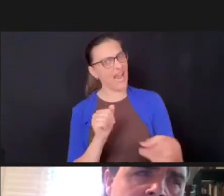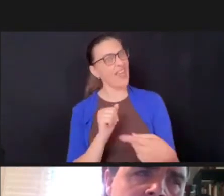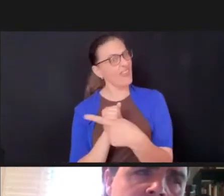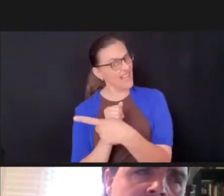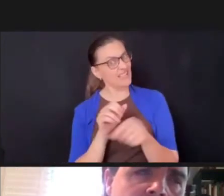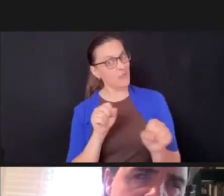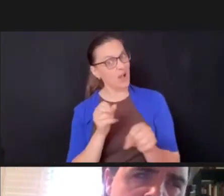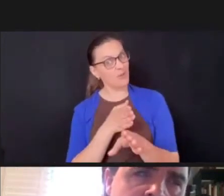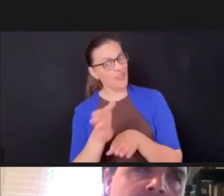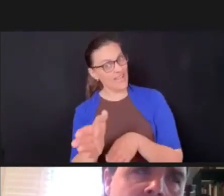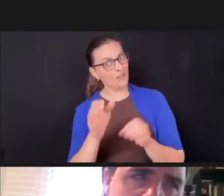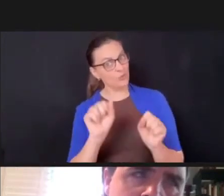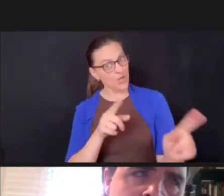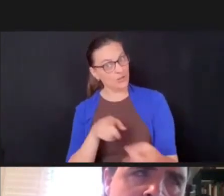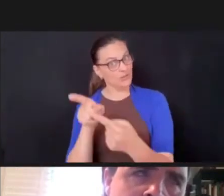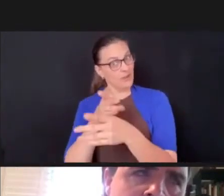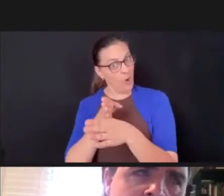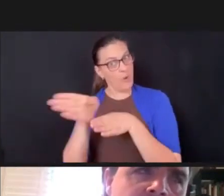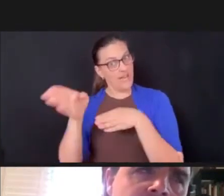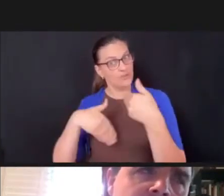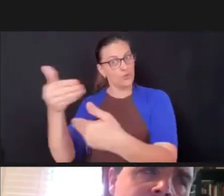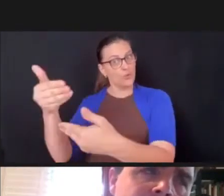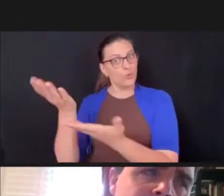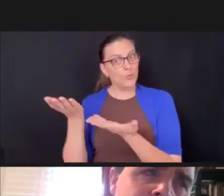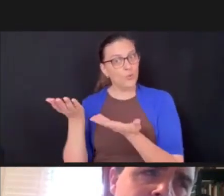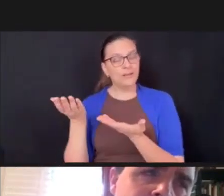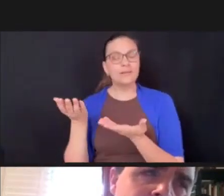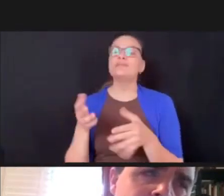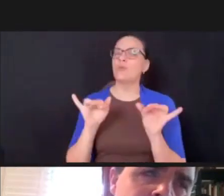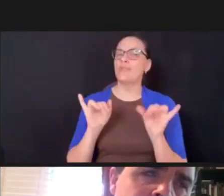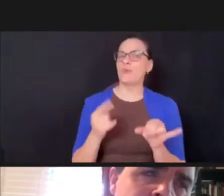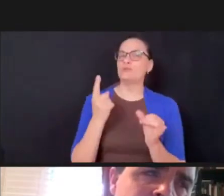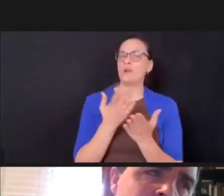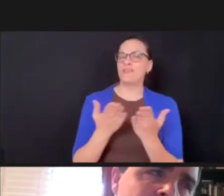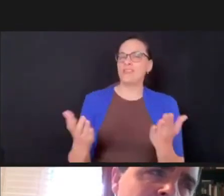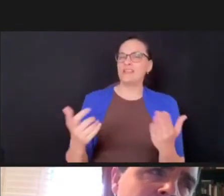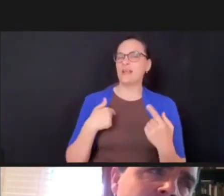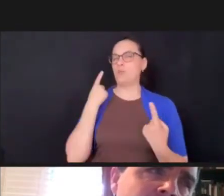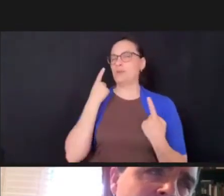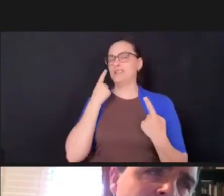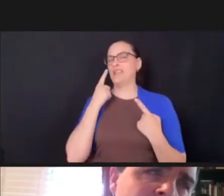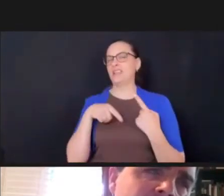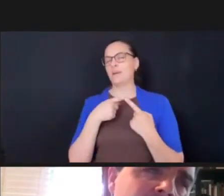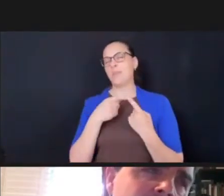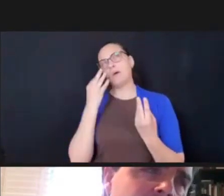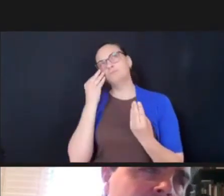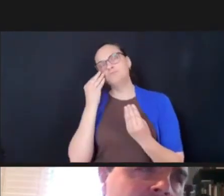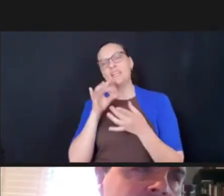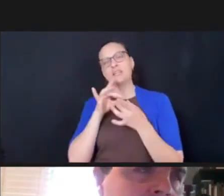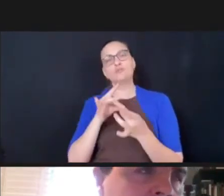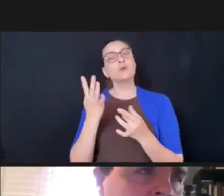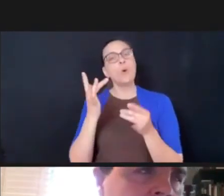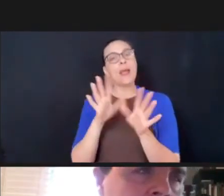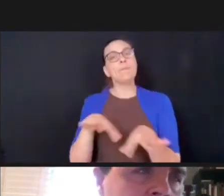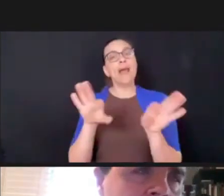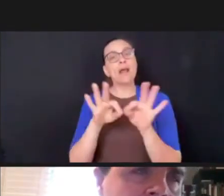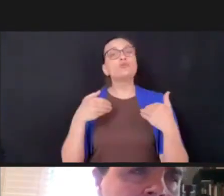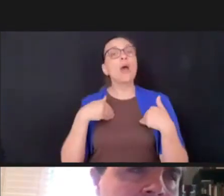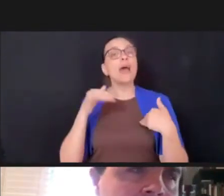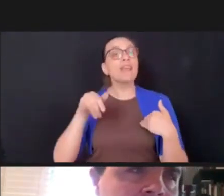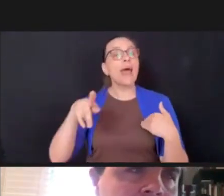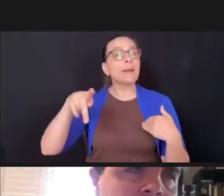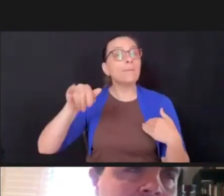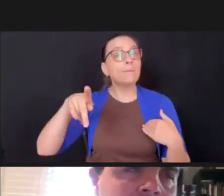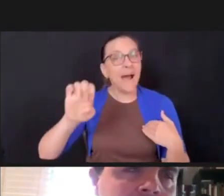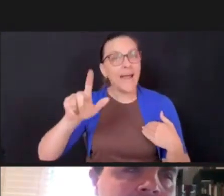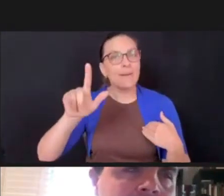into. So that was one of the things I was thinking about in terms of why it matters to have a pipeline